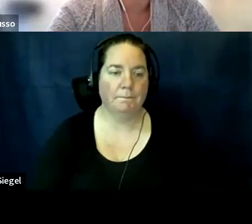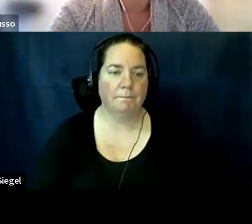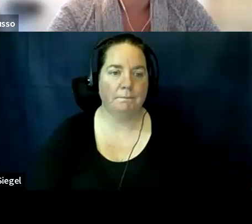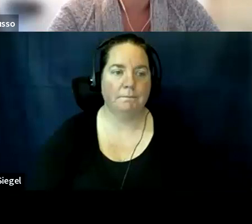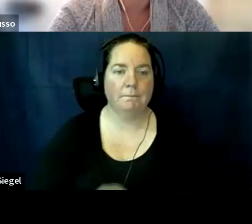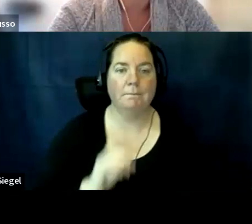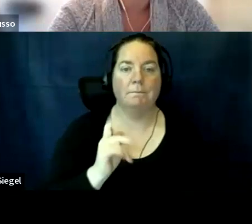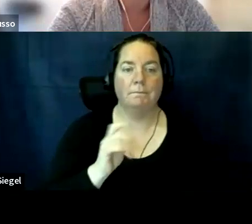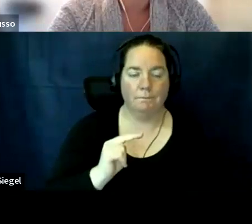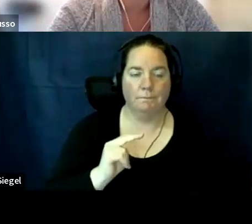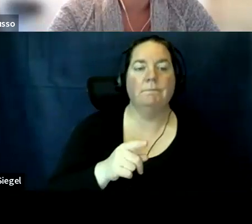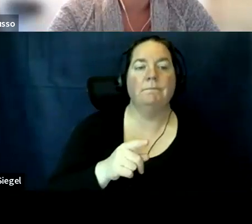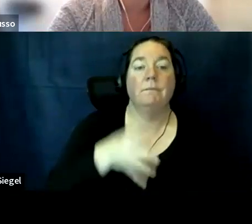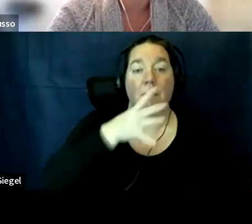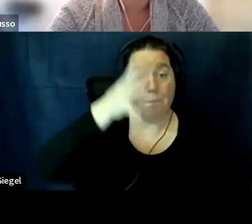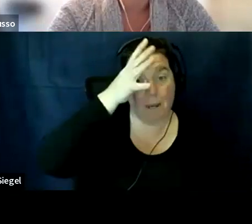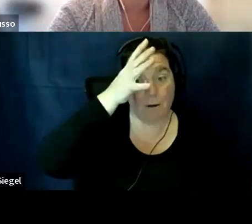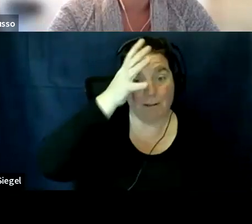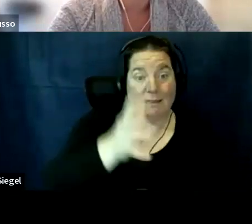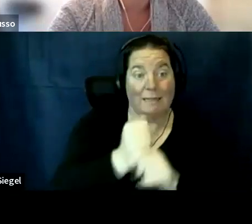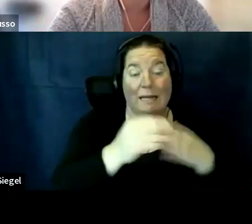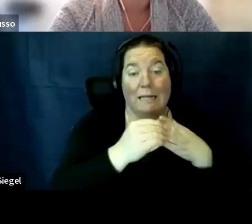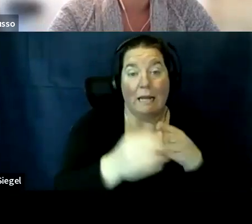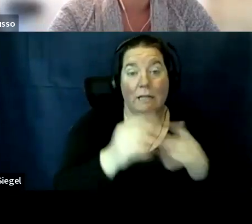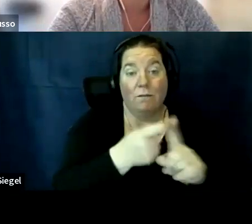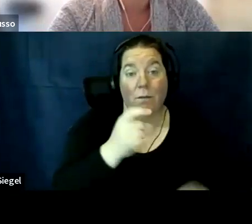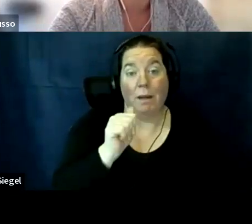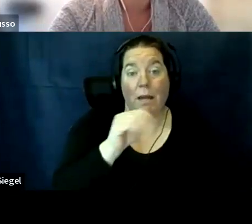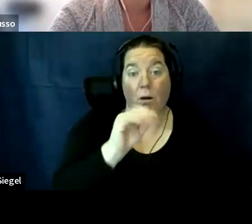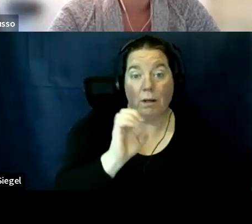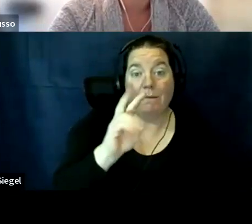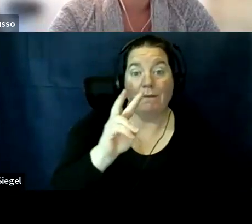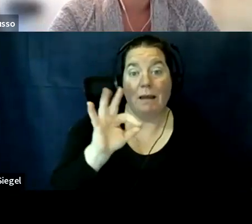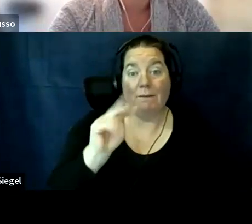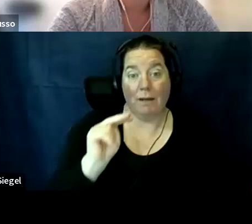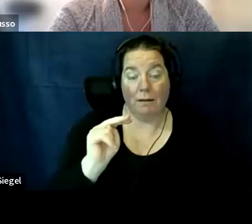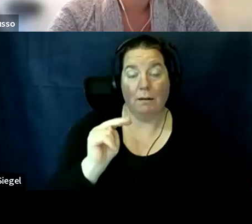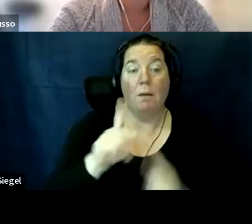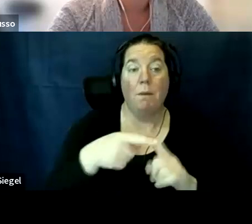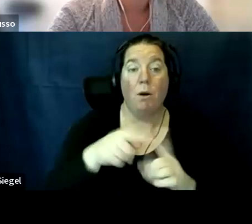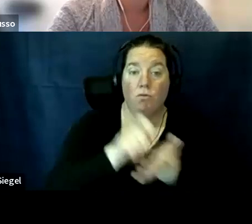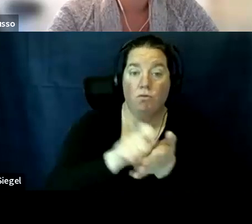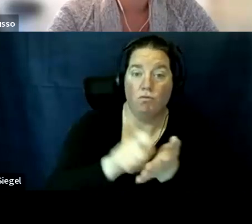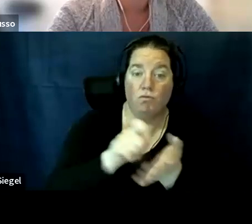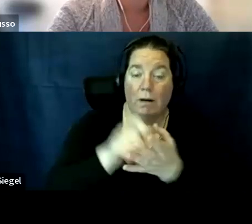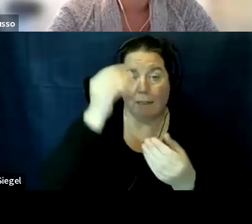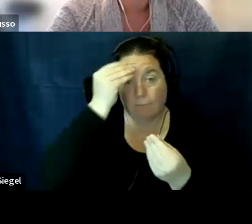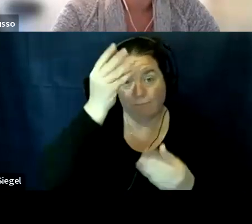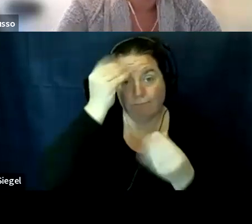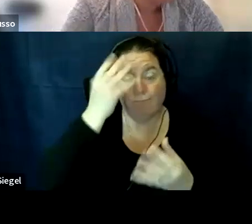Okay. Can a parent get guidance from the AOE or from VFN with writing parent input